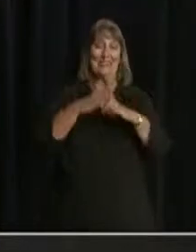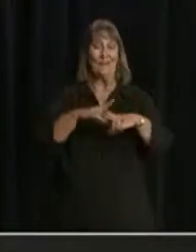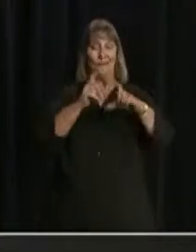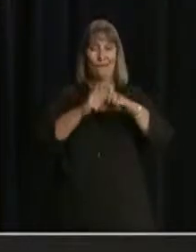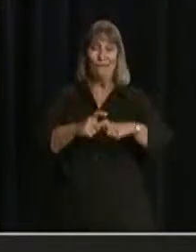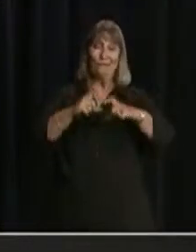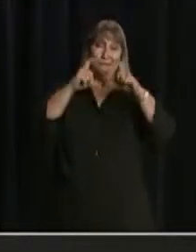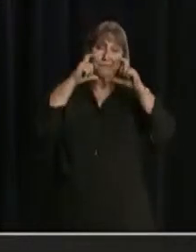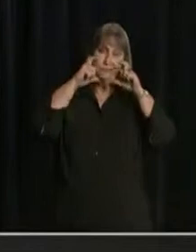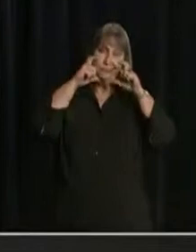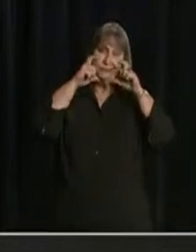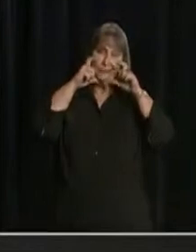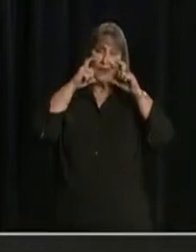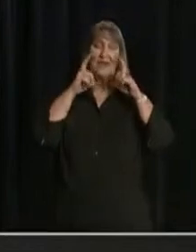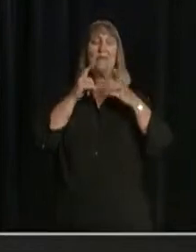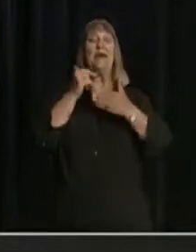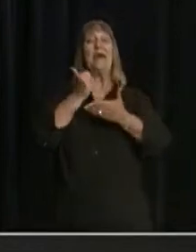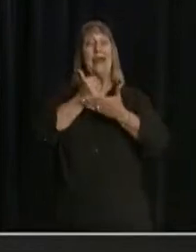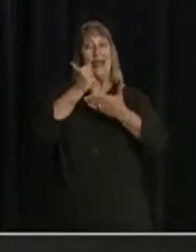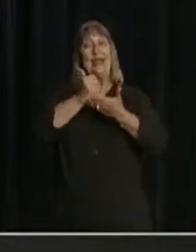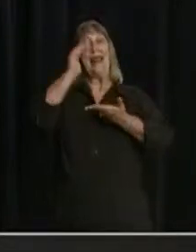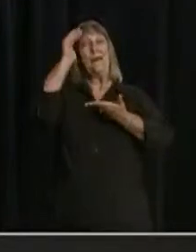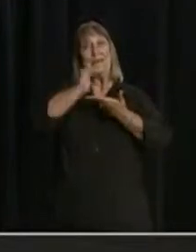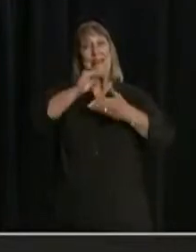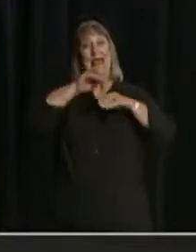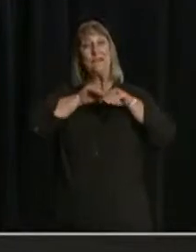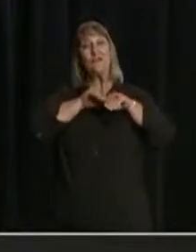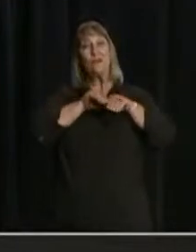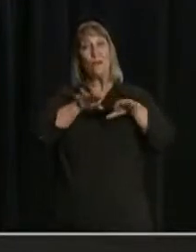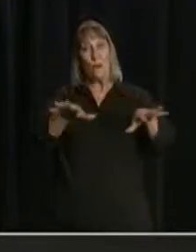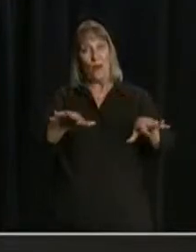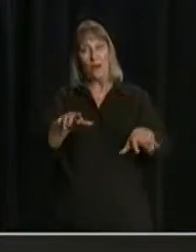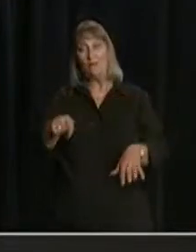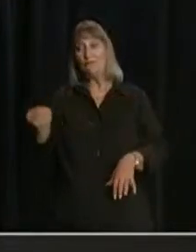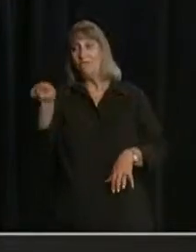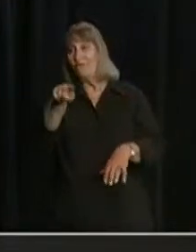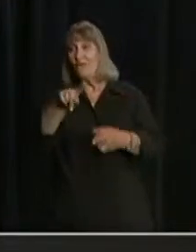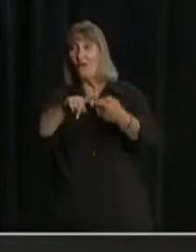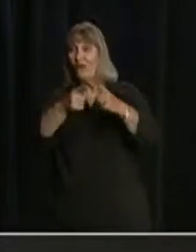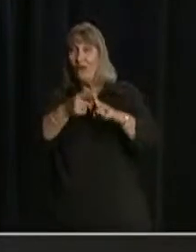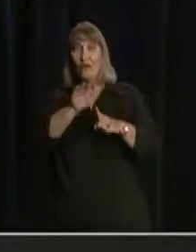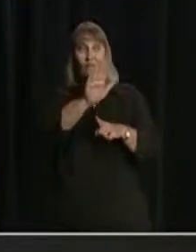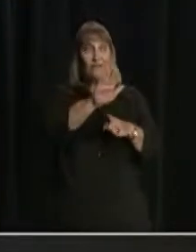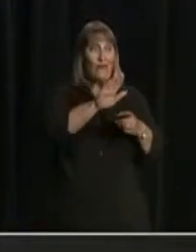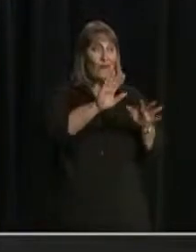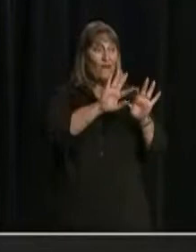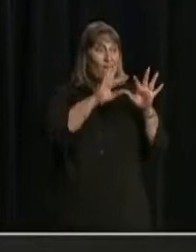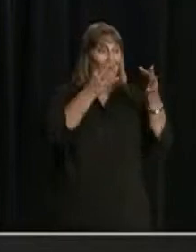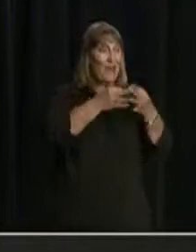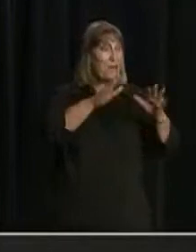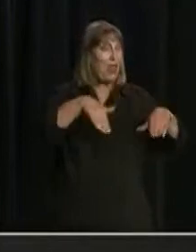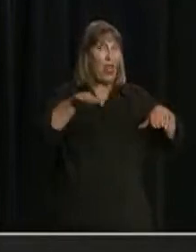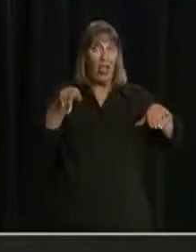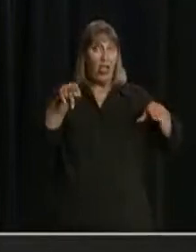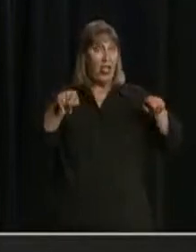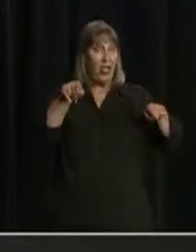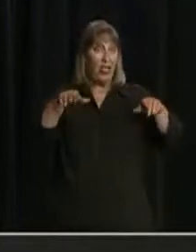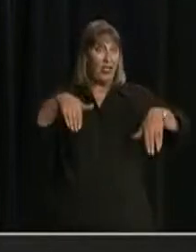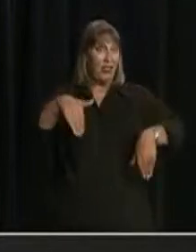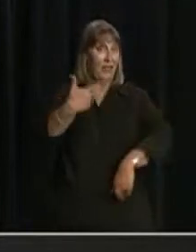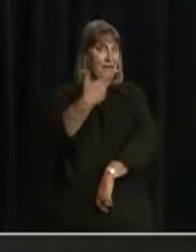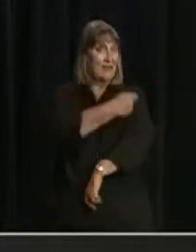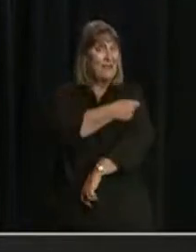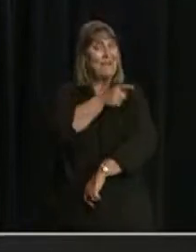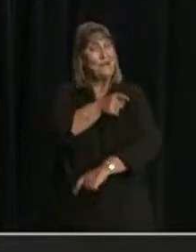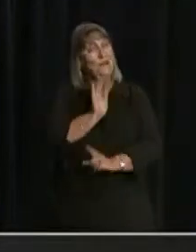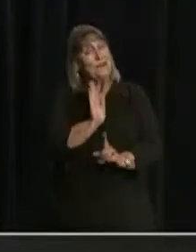your vaccination status, to slow the spread. And if you have family and friends who are still unvaccinated, talk to them about the benefits of the vaccine, not